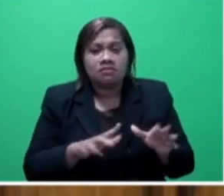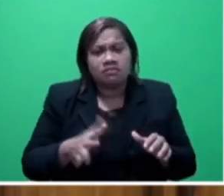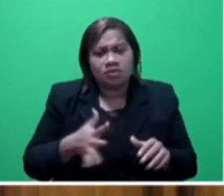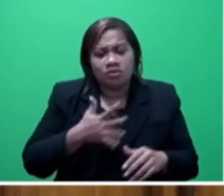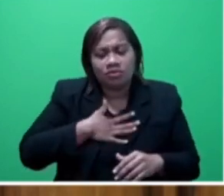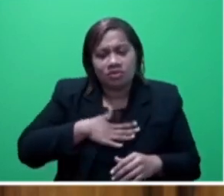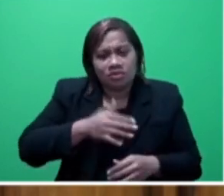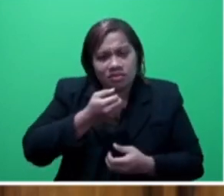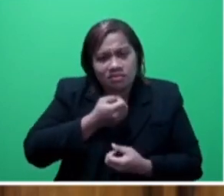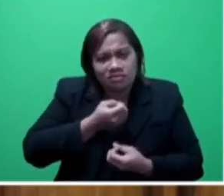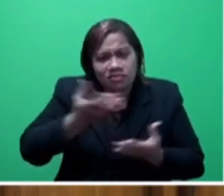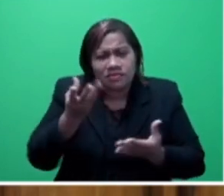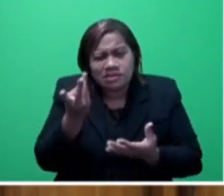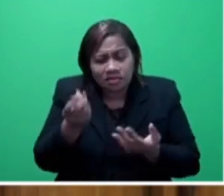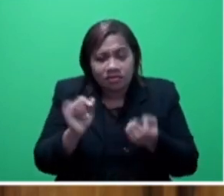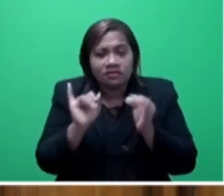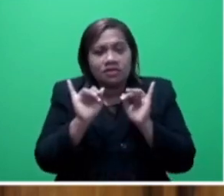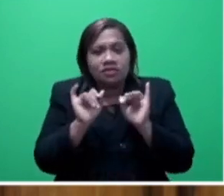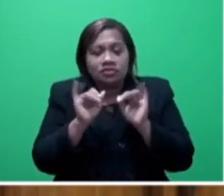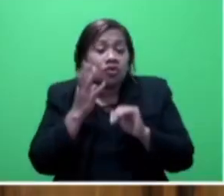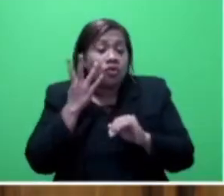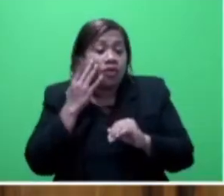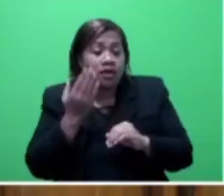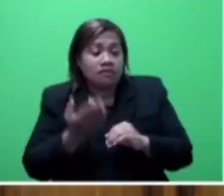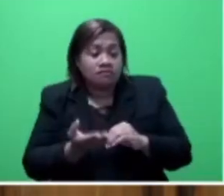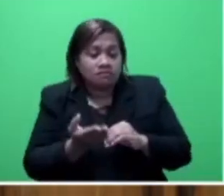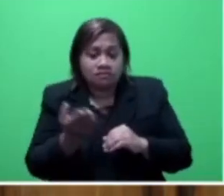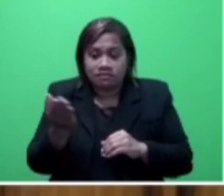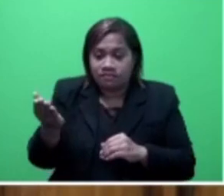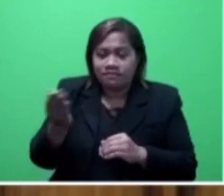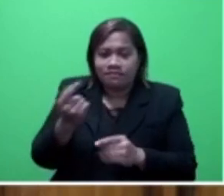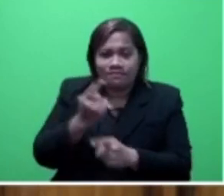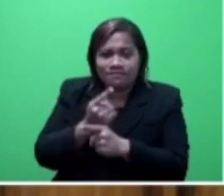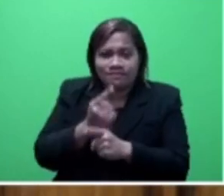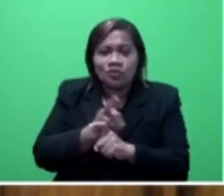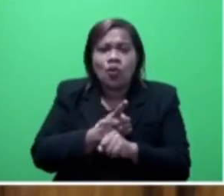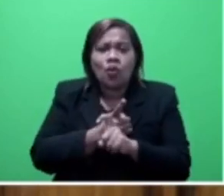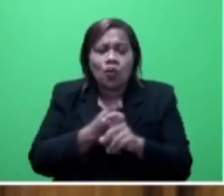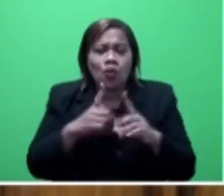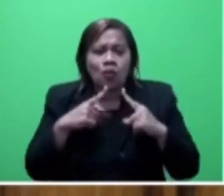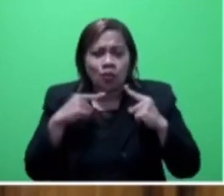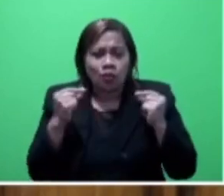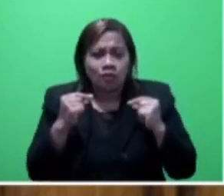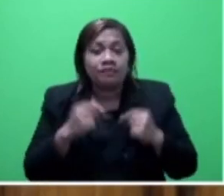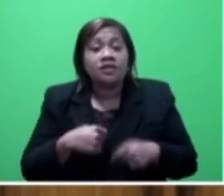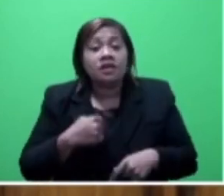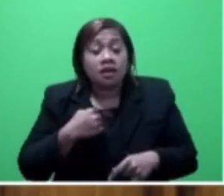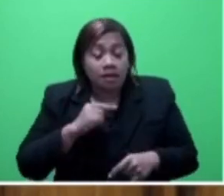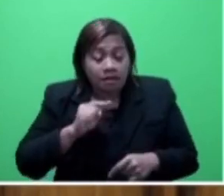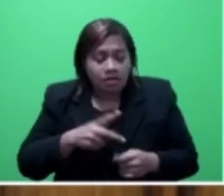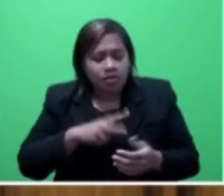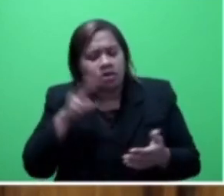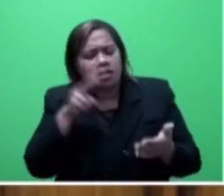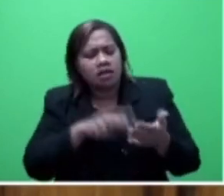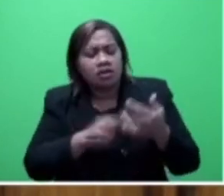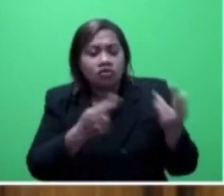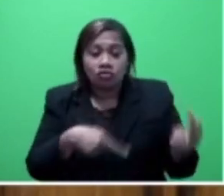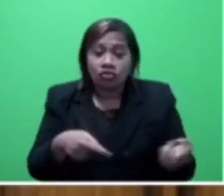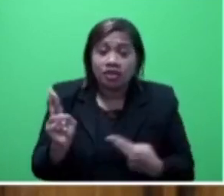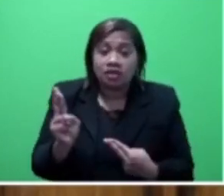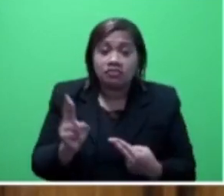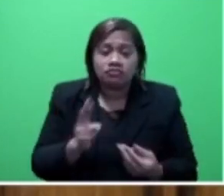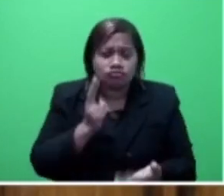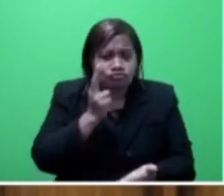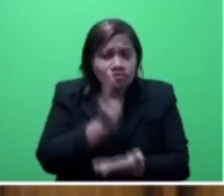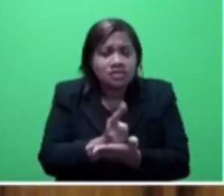those issues when he speaks. But if I just look at the recommendations, really the